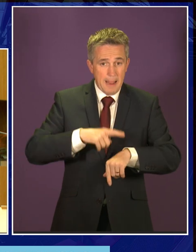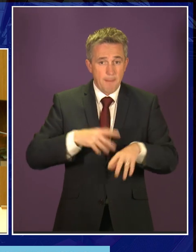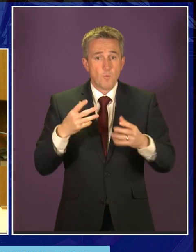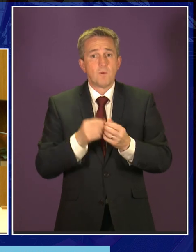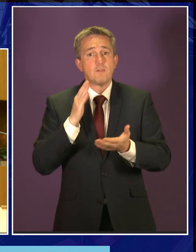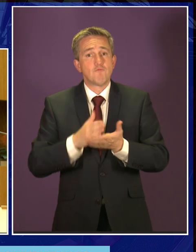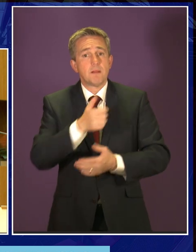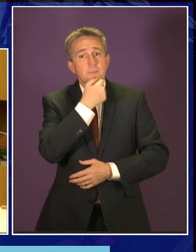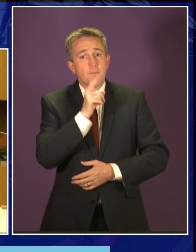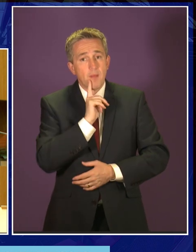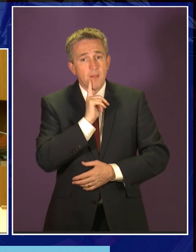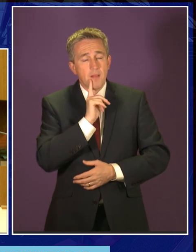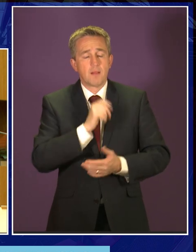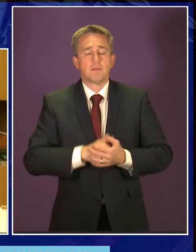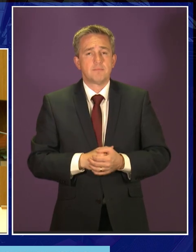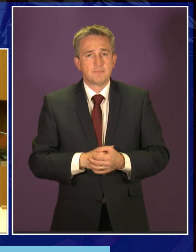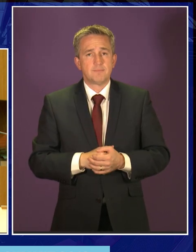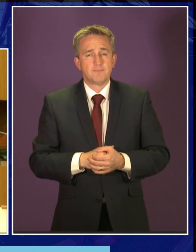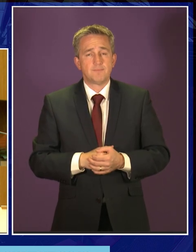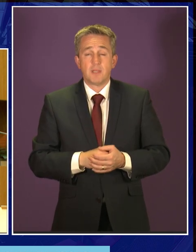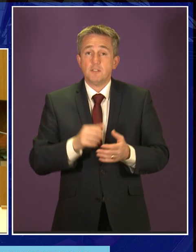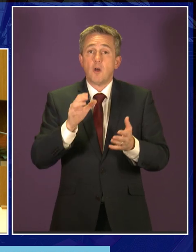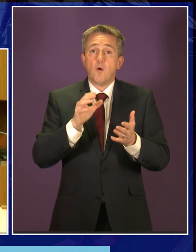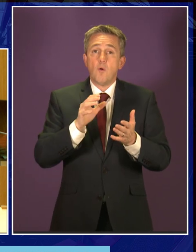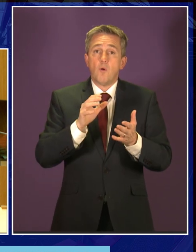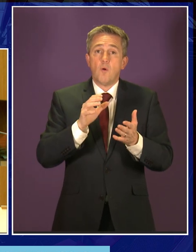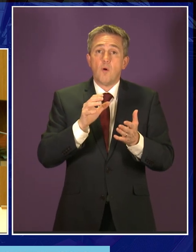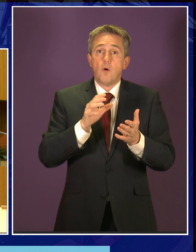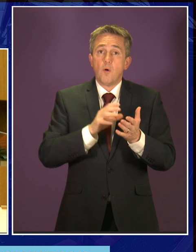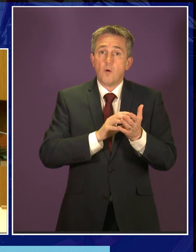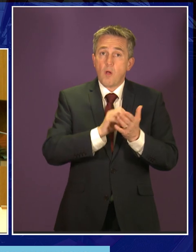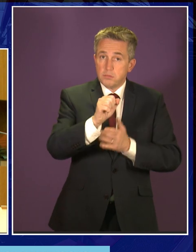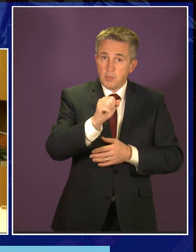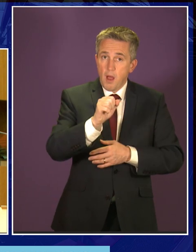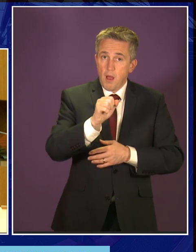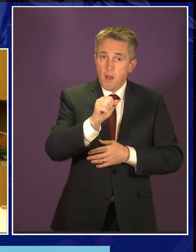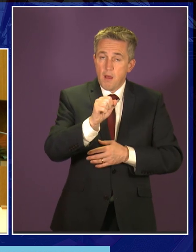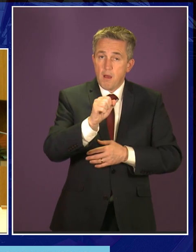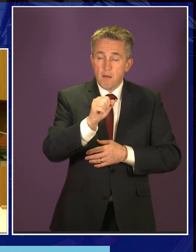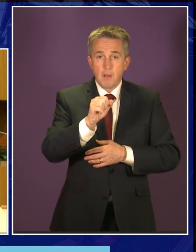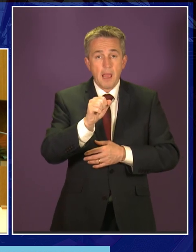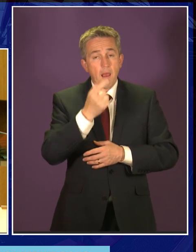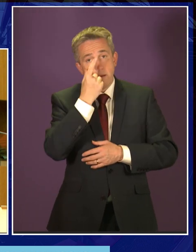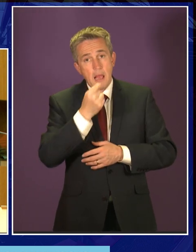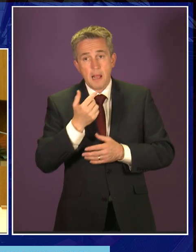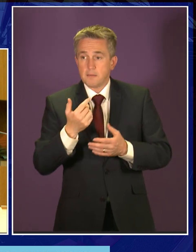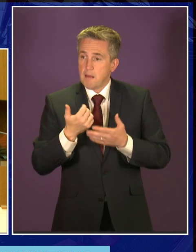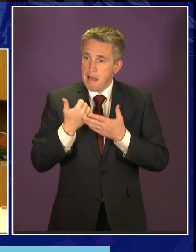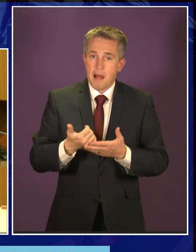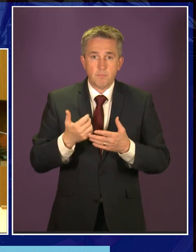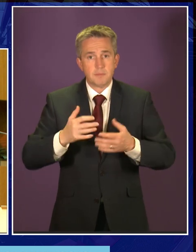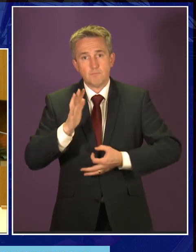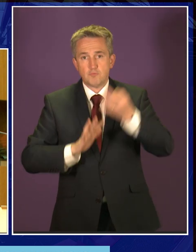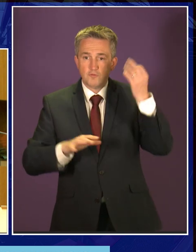people. We agreed culture is not a crude tool of regeneration, a socio-economic food parcel